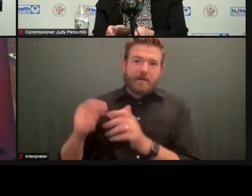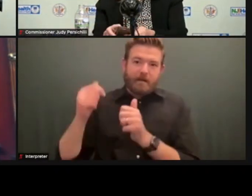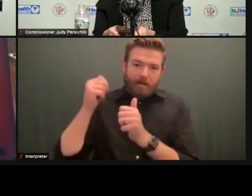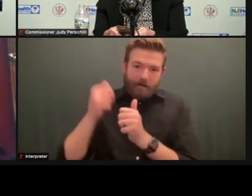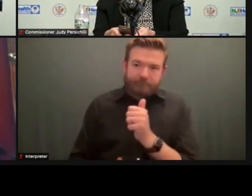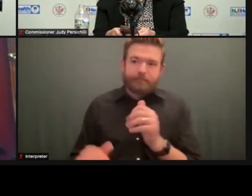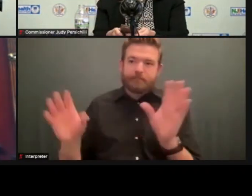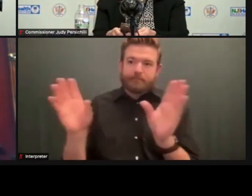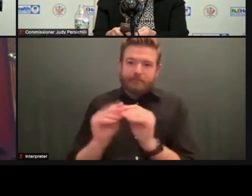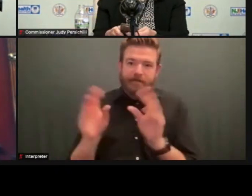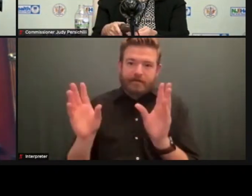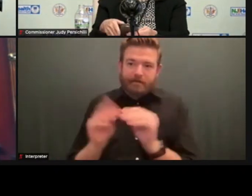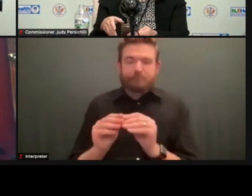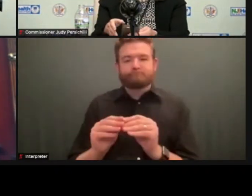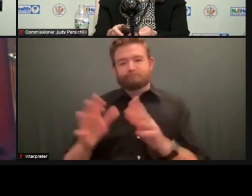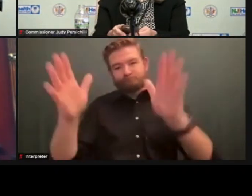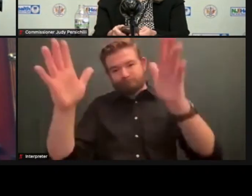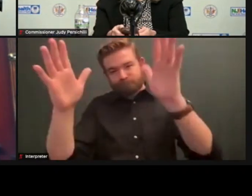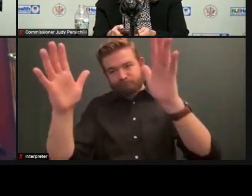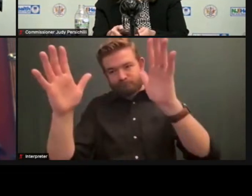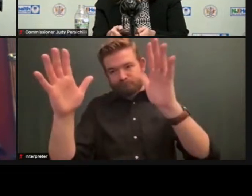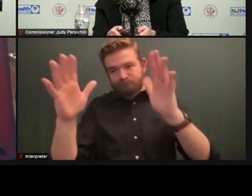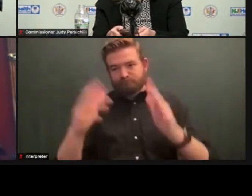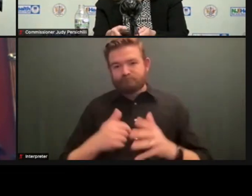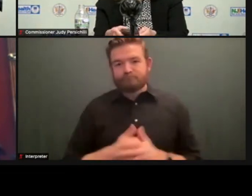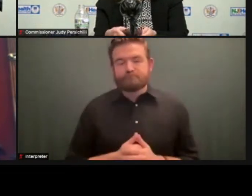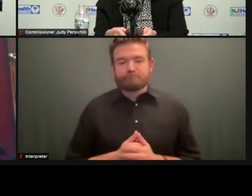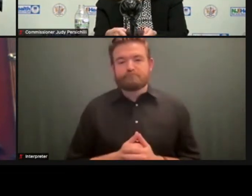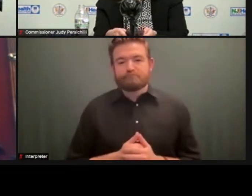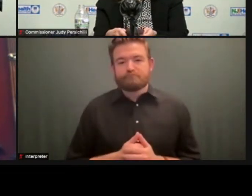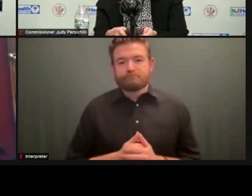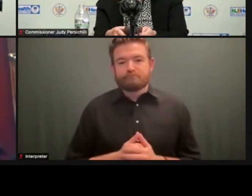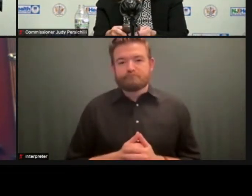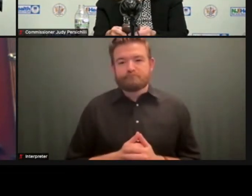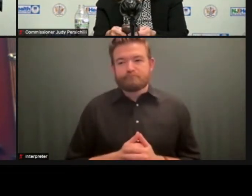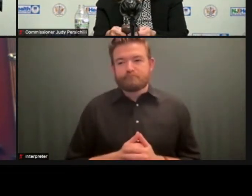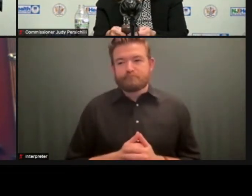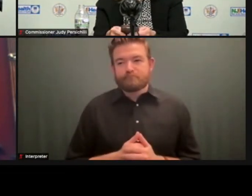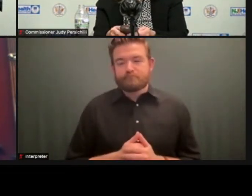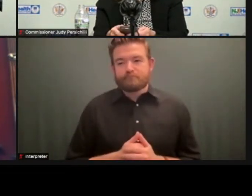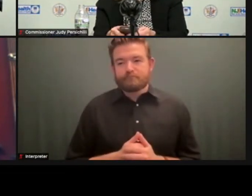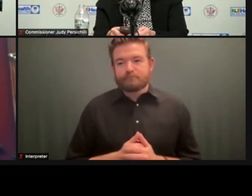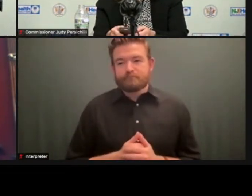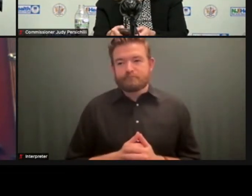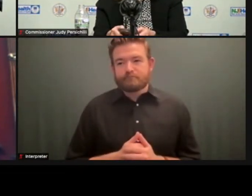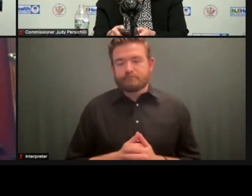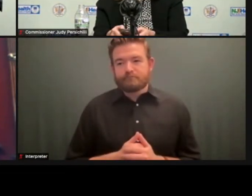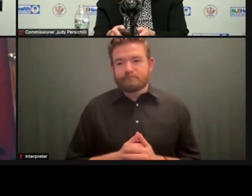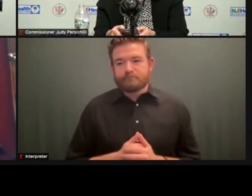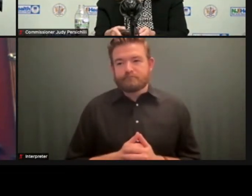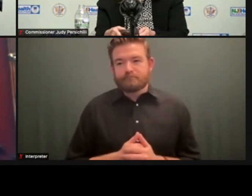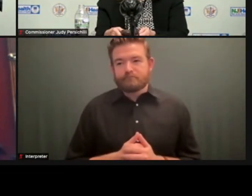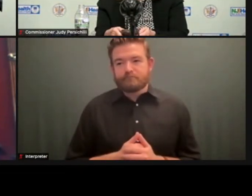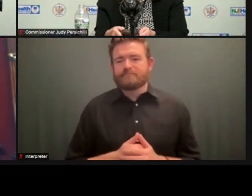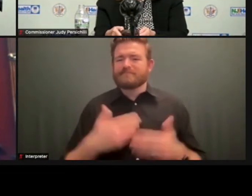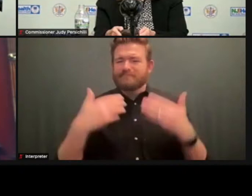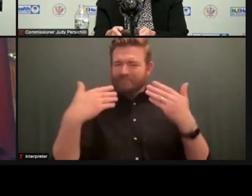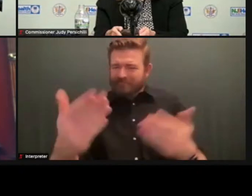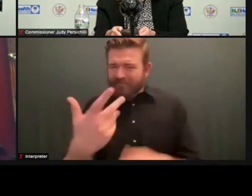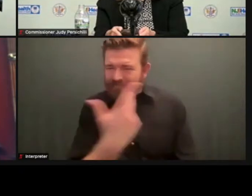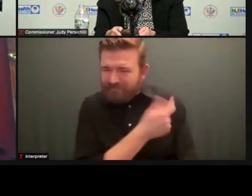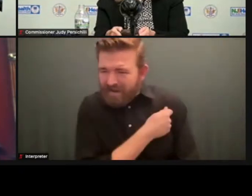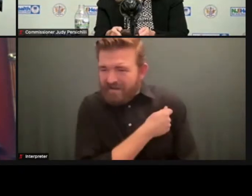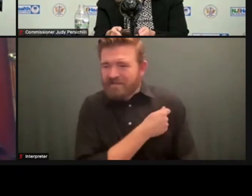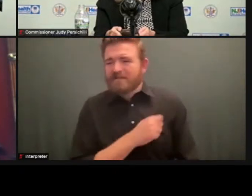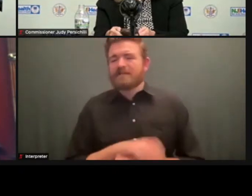deserve a huge shout out. Thank you, folks. Get vaccinated, get boosted, have your seatbelt on for the